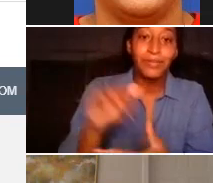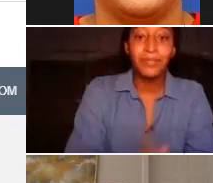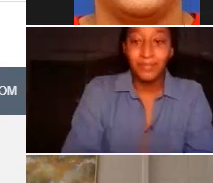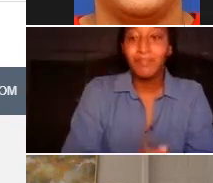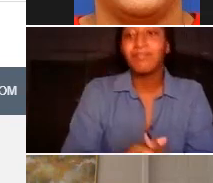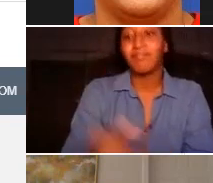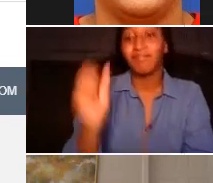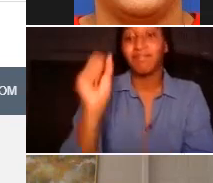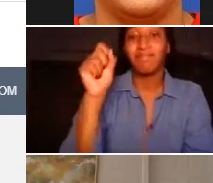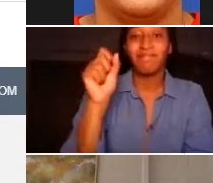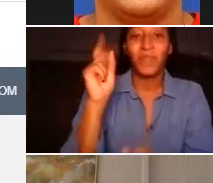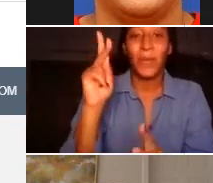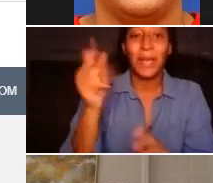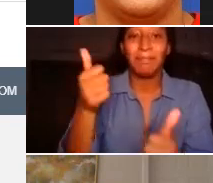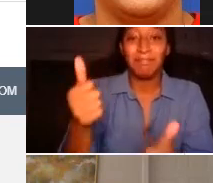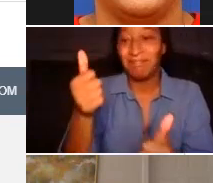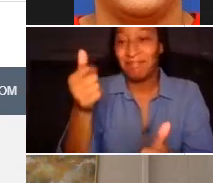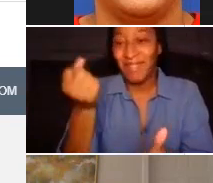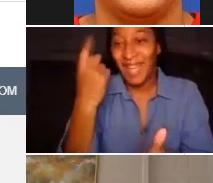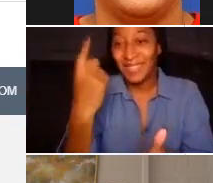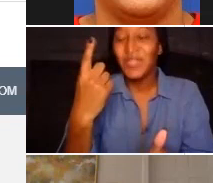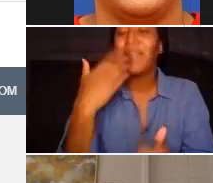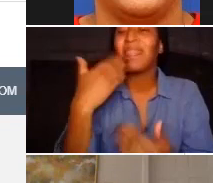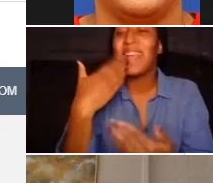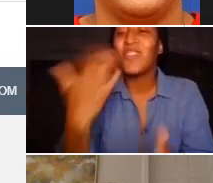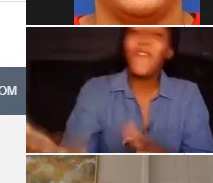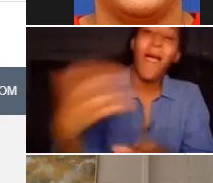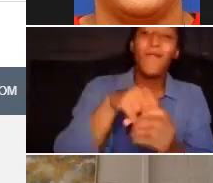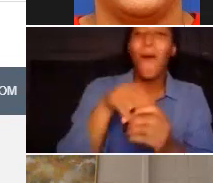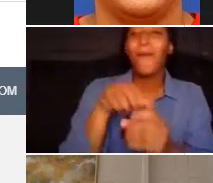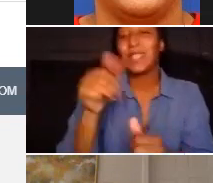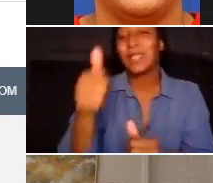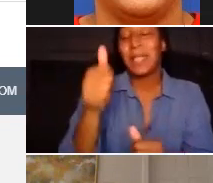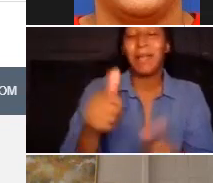Delgado. Gotcha. Okay. Thank you very much for that.